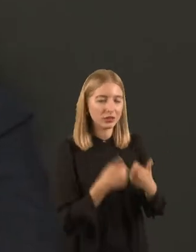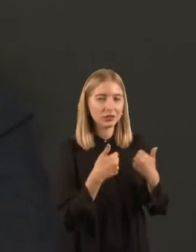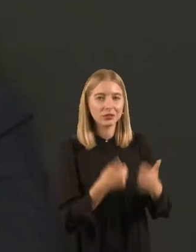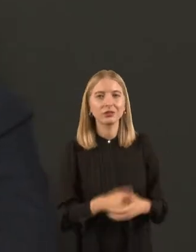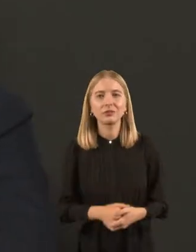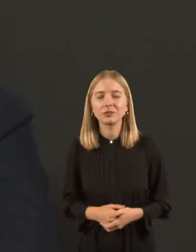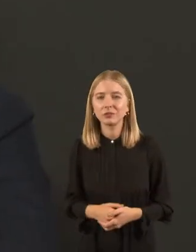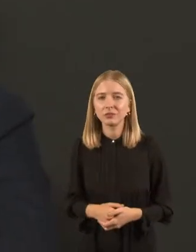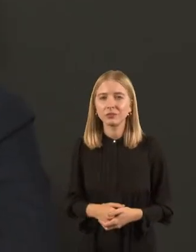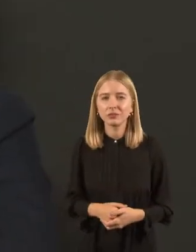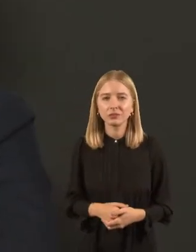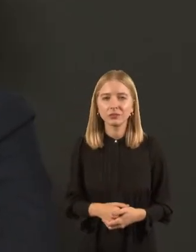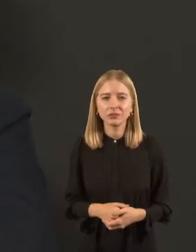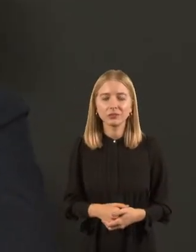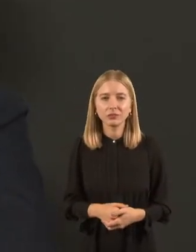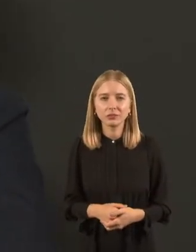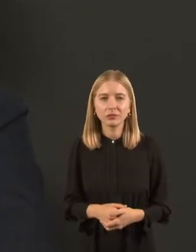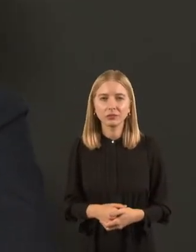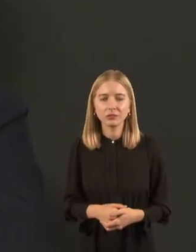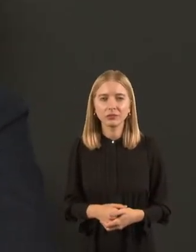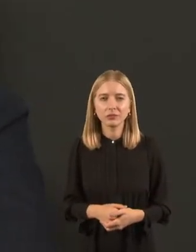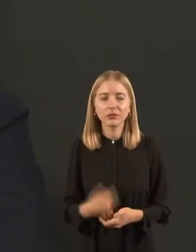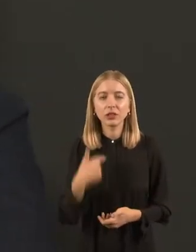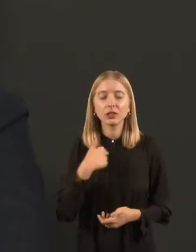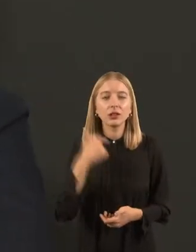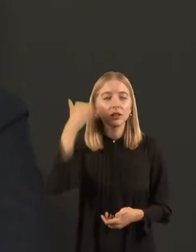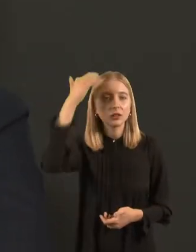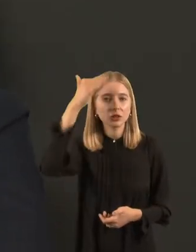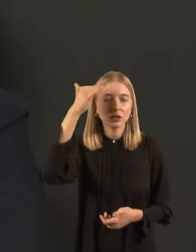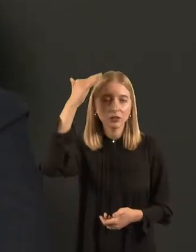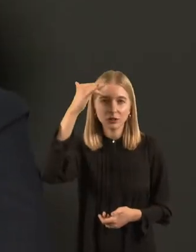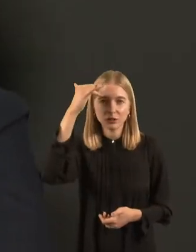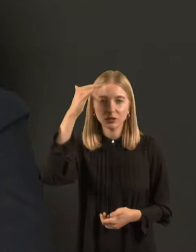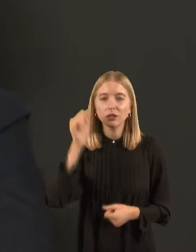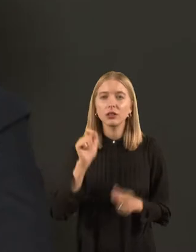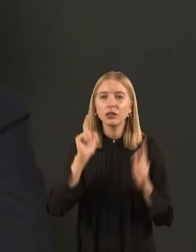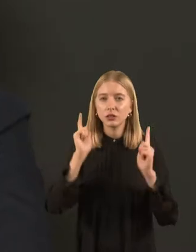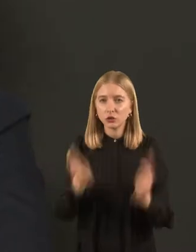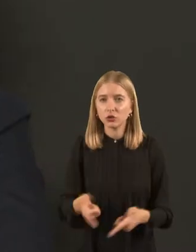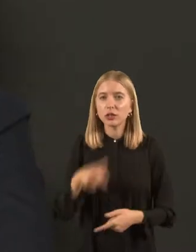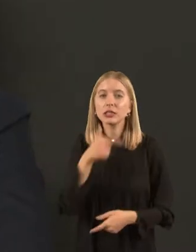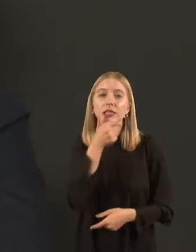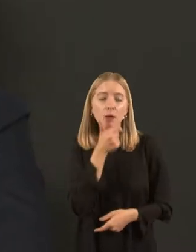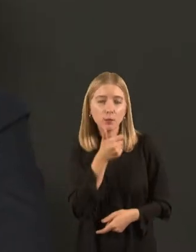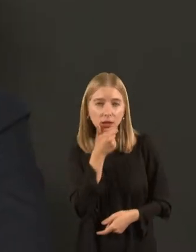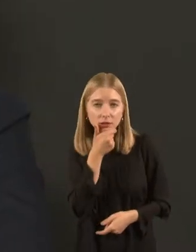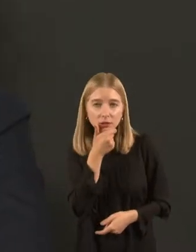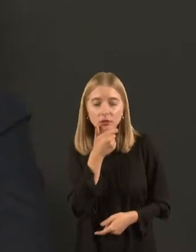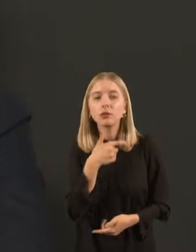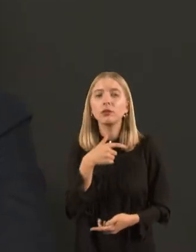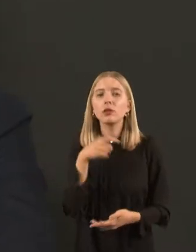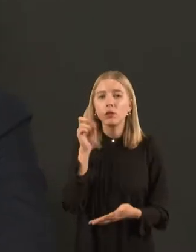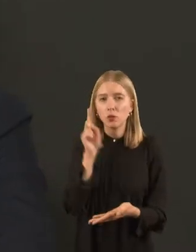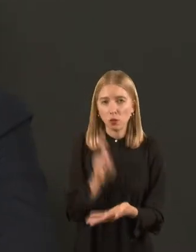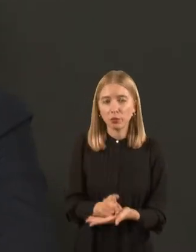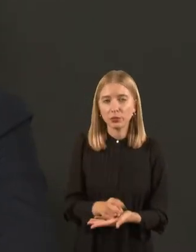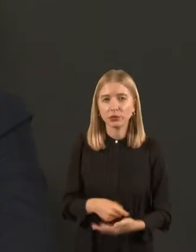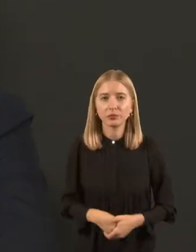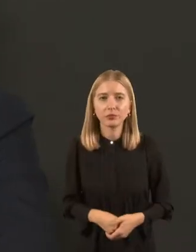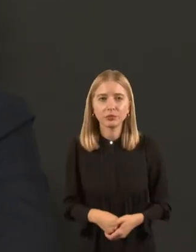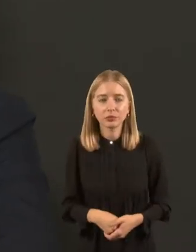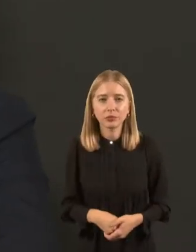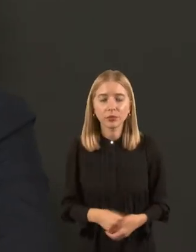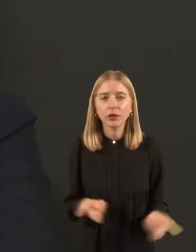on this earth anymore. So we need to think now and here. So therefore, it is